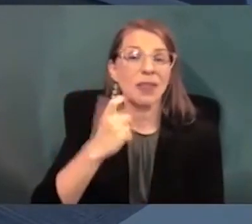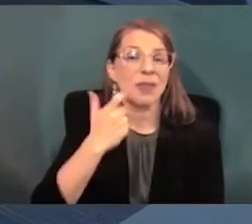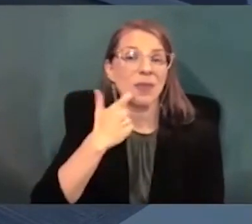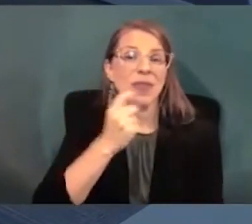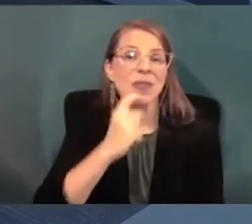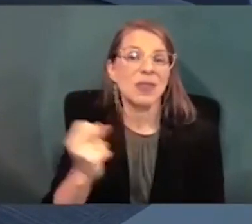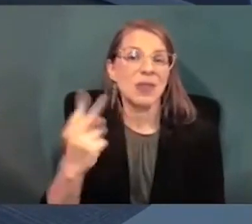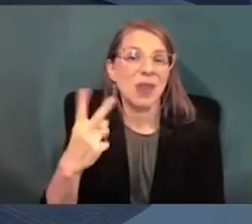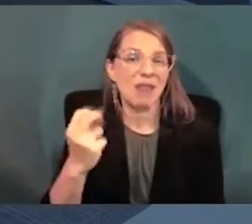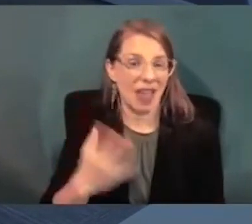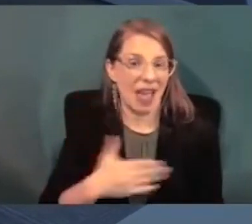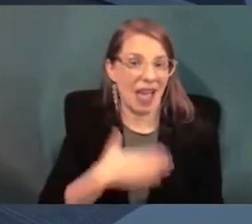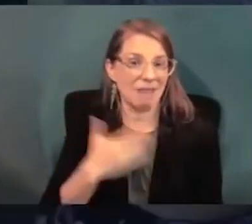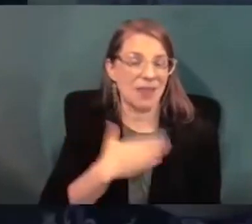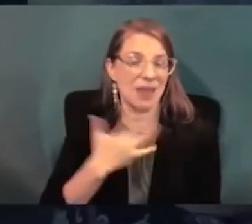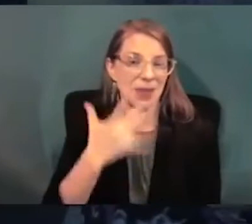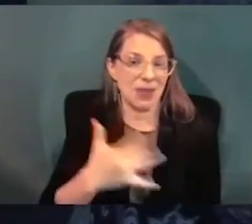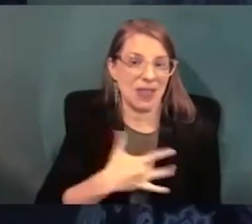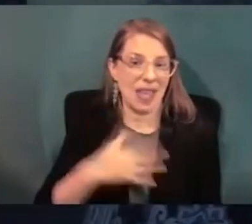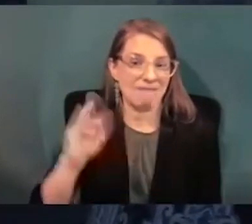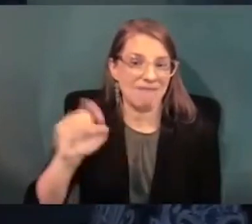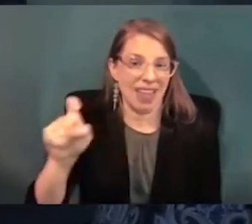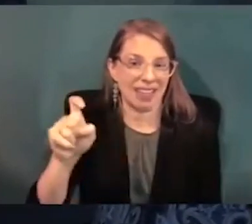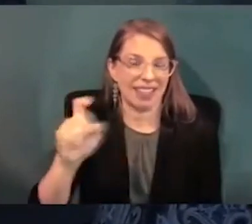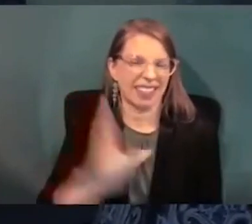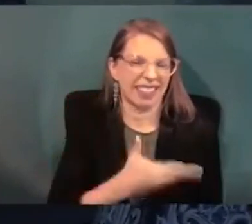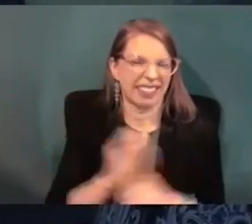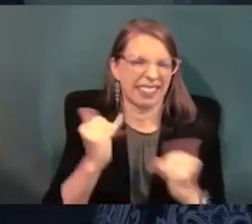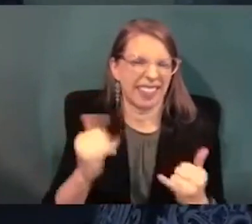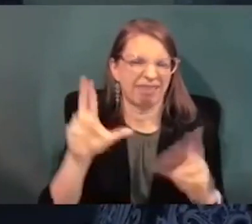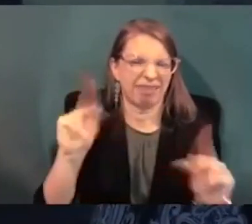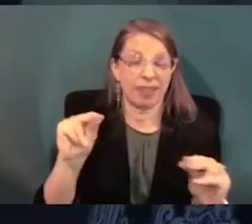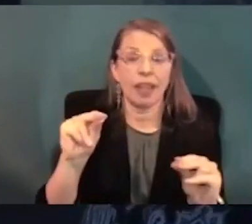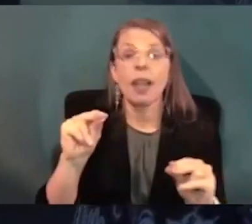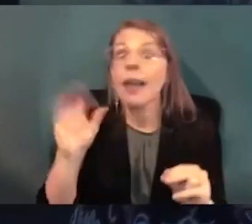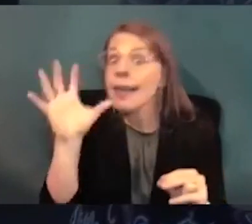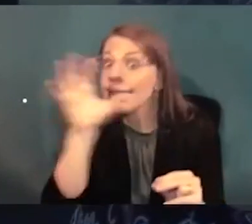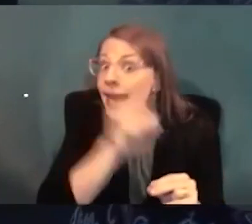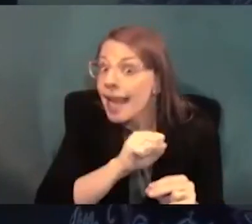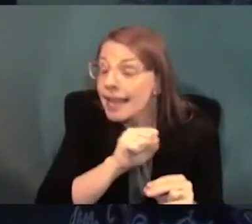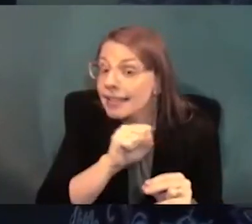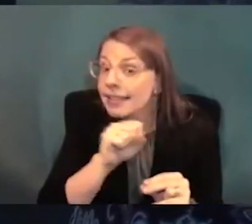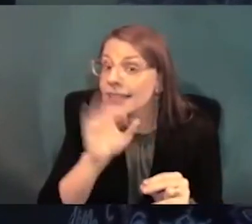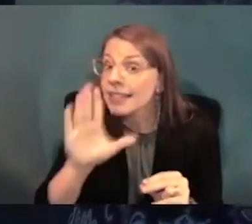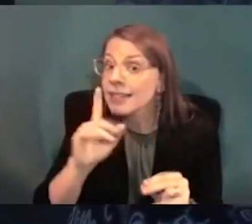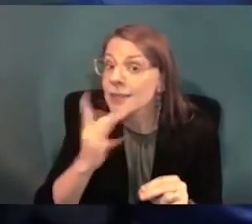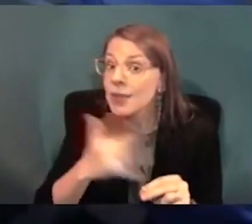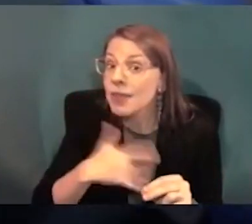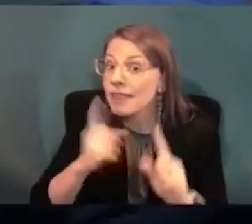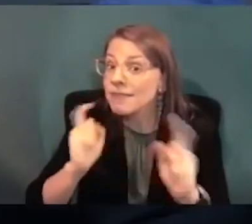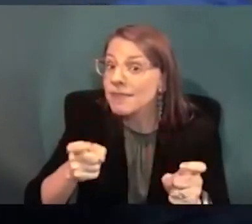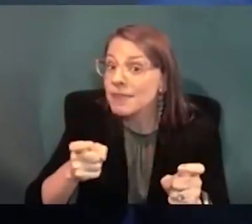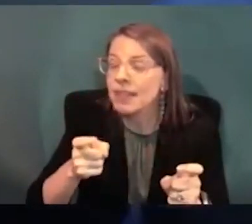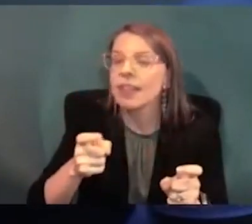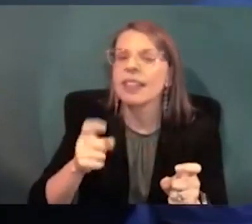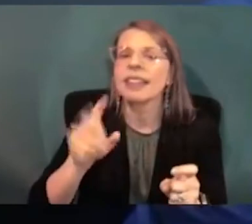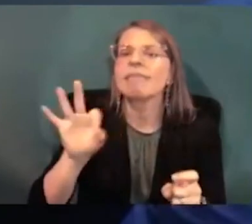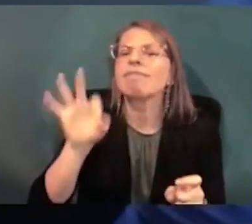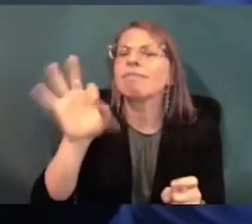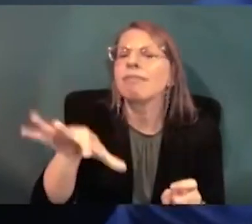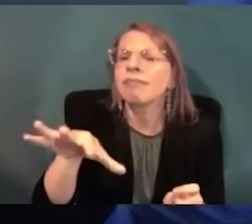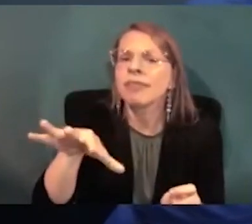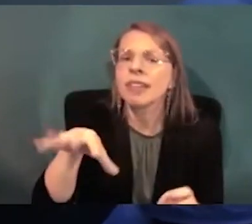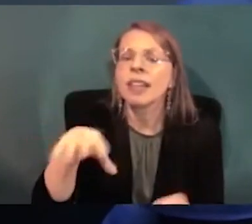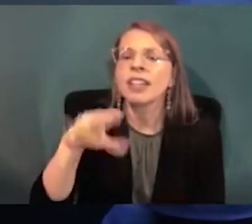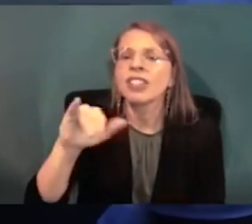I'm not going to sing today, maybe tomorrow. You'll never guess what he wanted. Hint, he got it at the Hy-Vee Pharmacy in Jefferson City, Missouri. Well